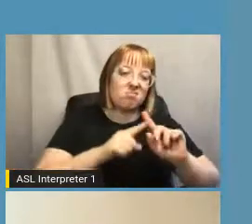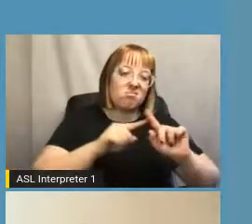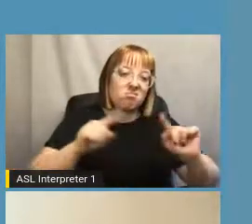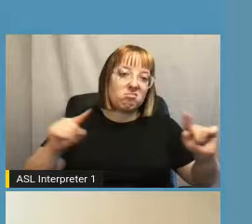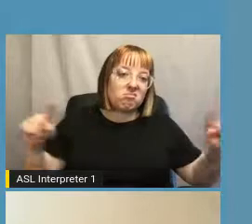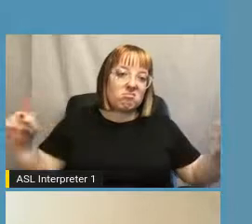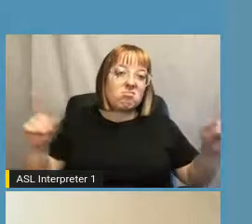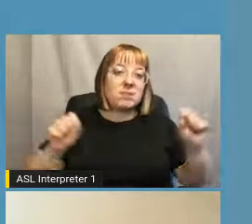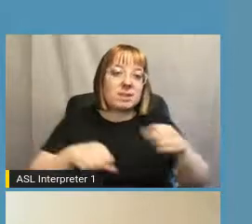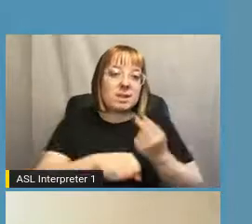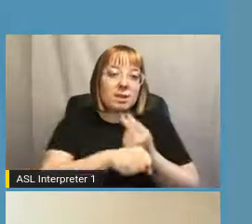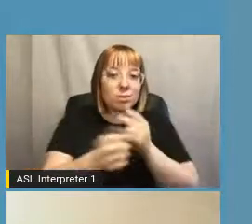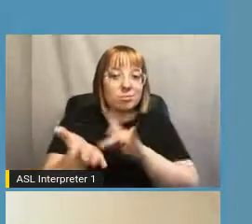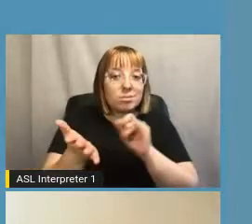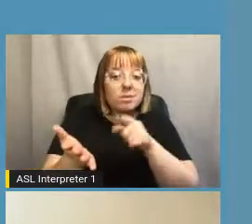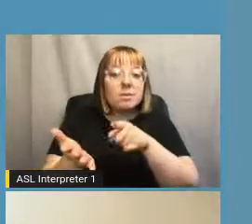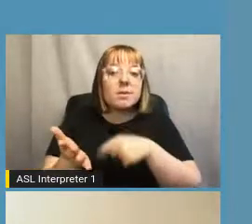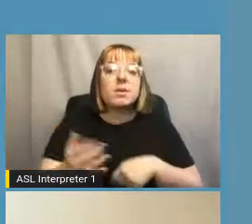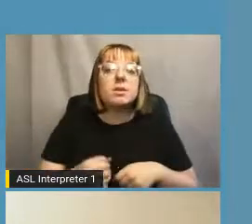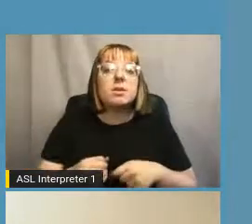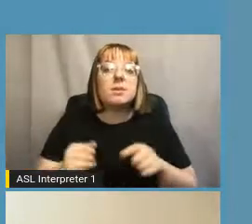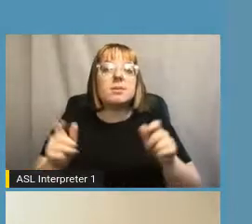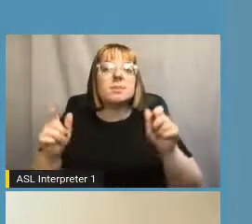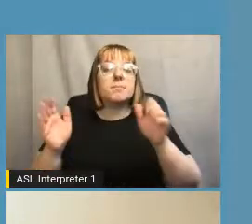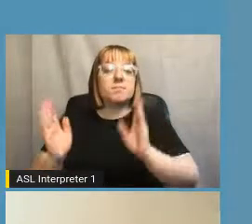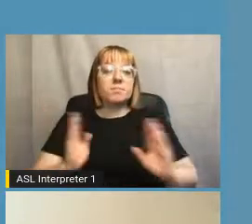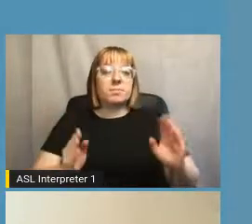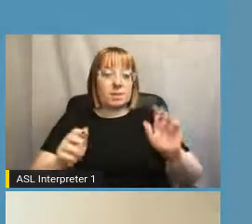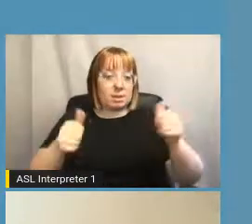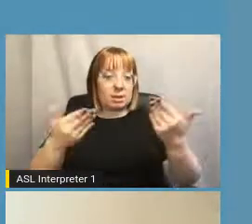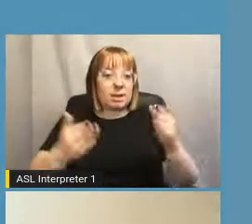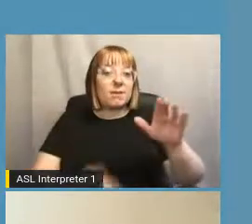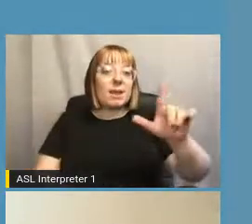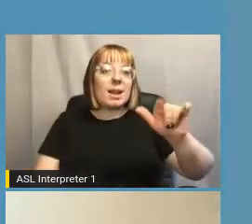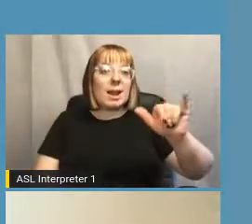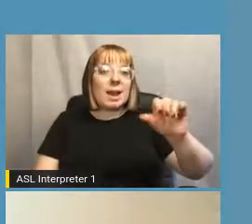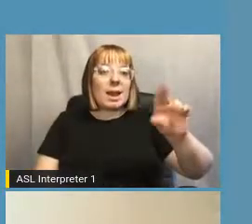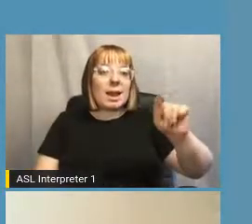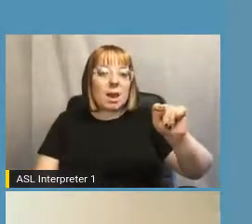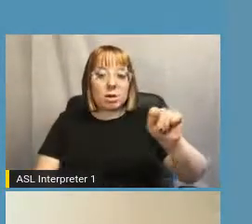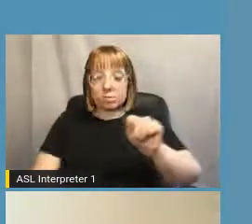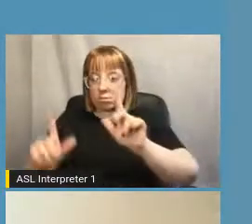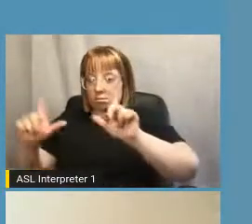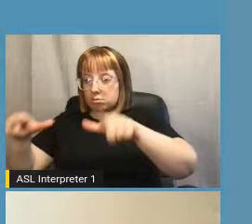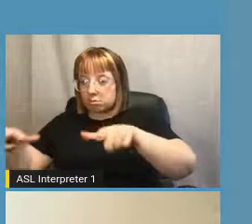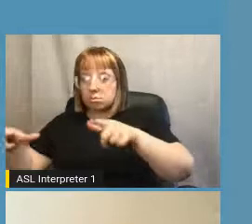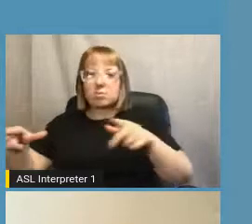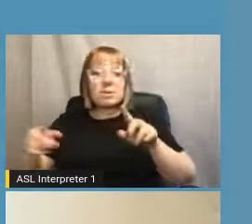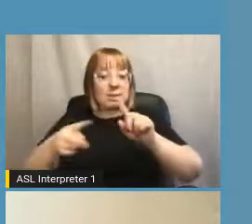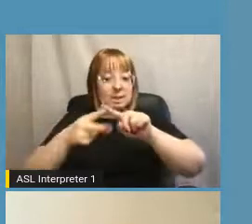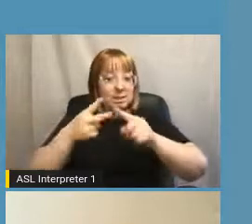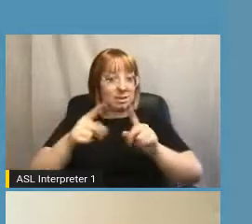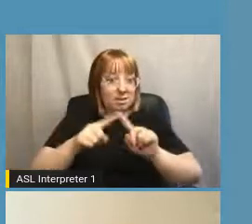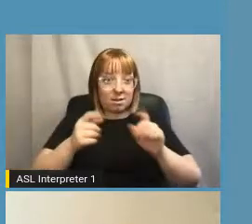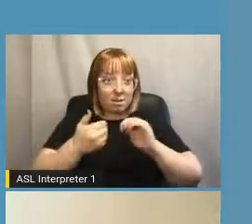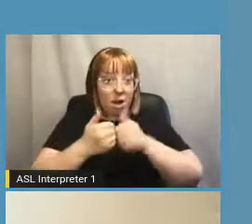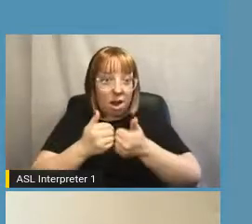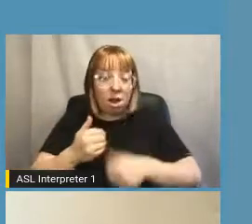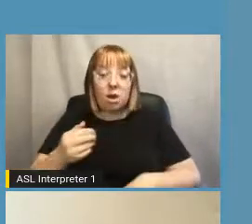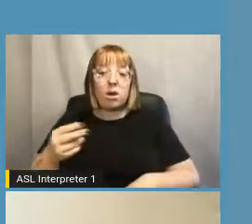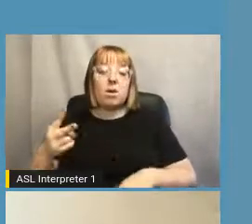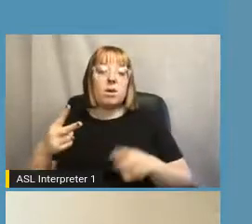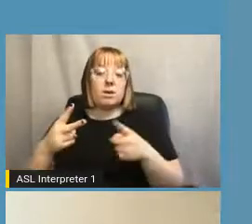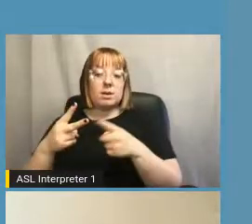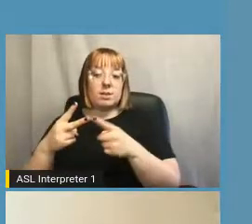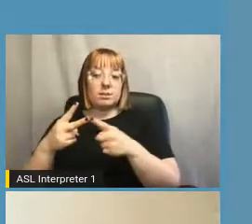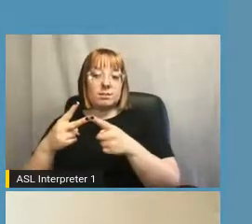a plan there. Actually, you're given some layouts. And so and the difference between the two is that they're giving you a layout or